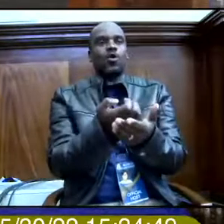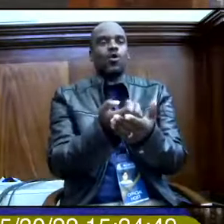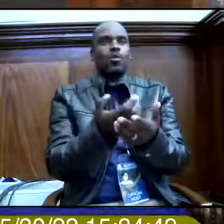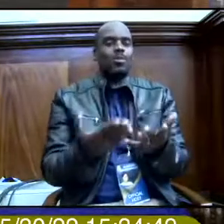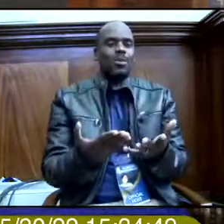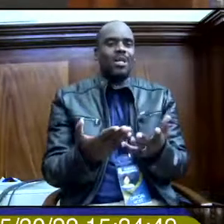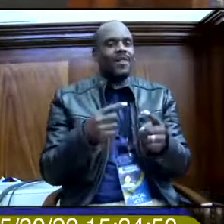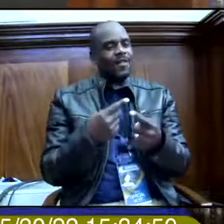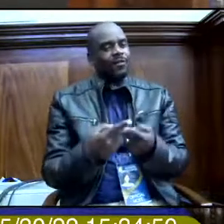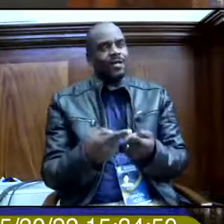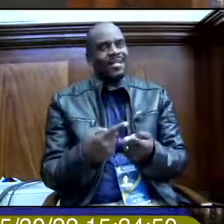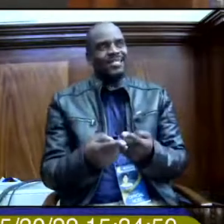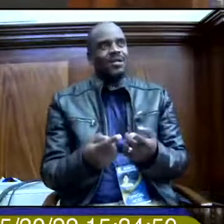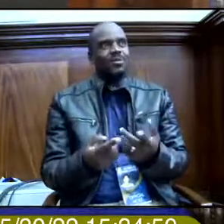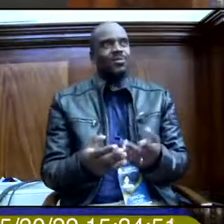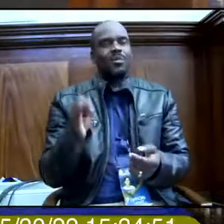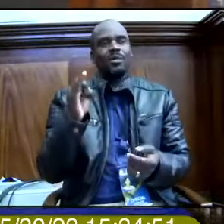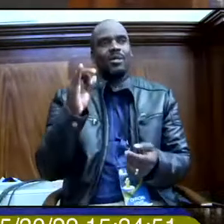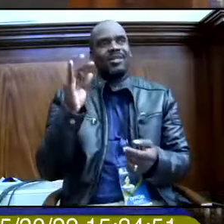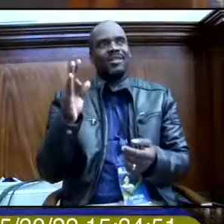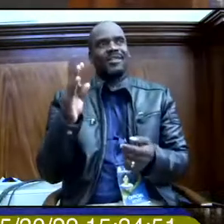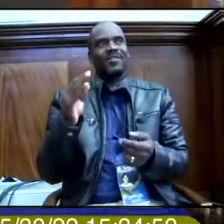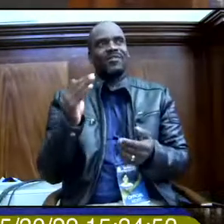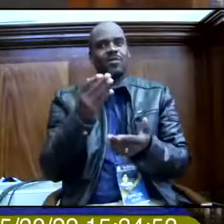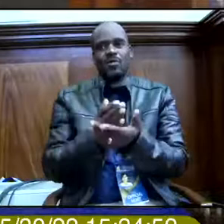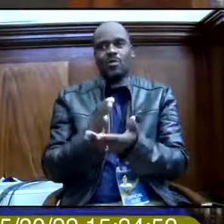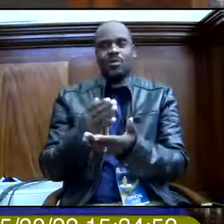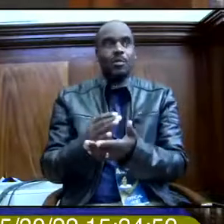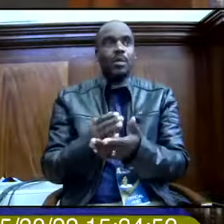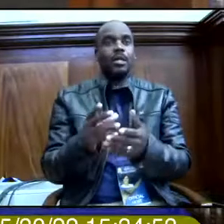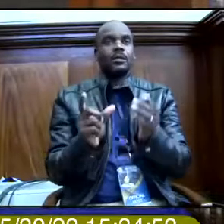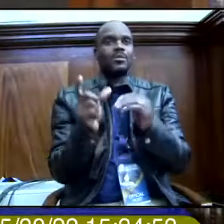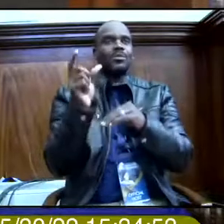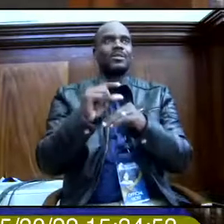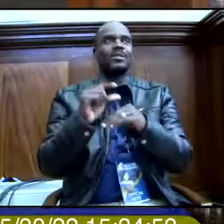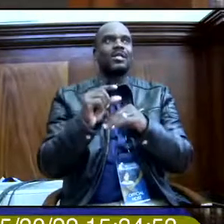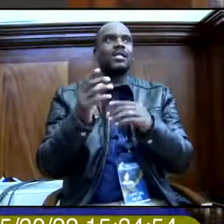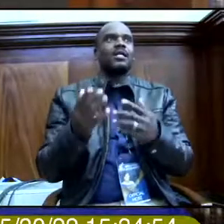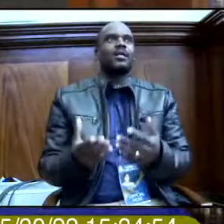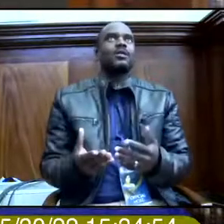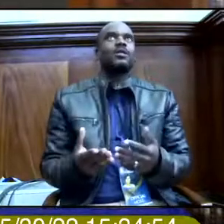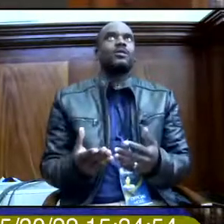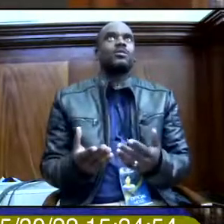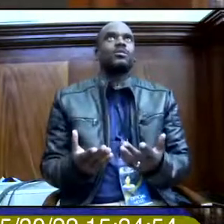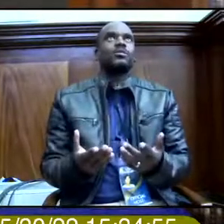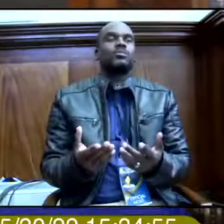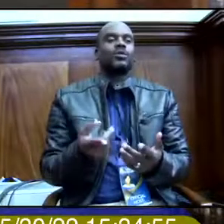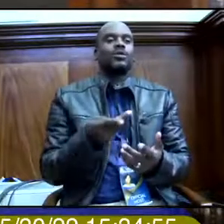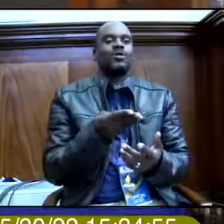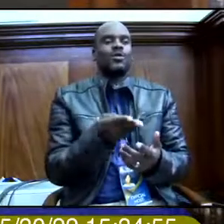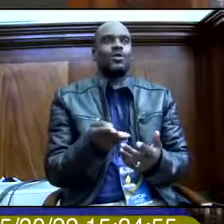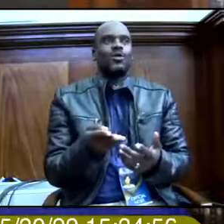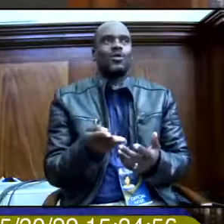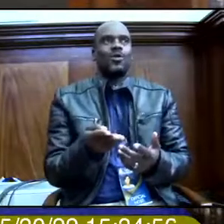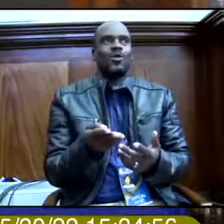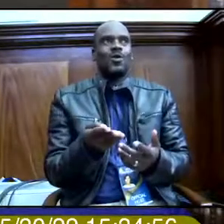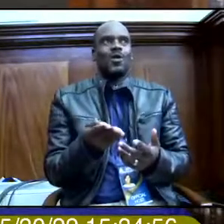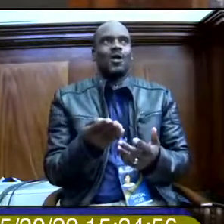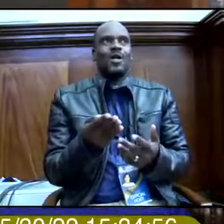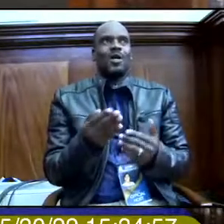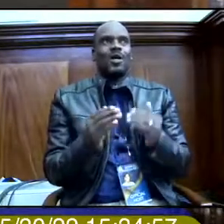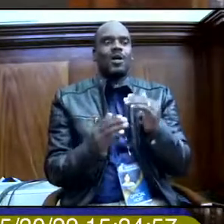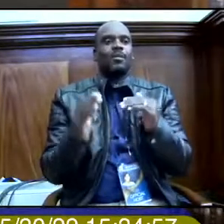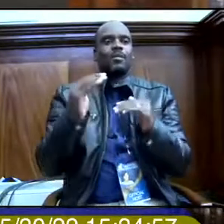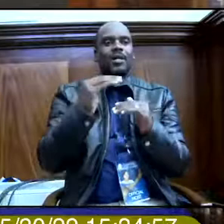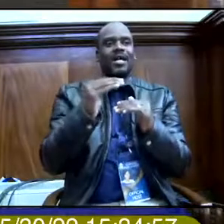example in the interim provide inexpensive fertilizer to perm to permit agrarian